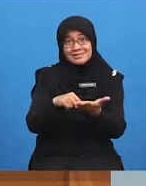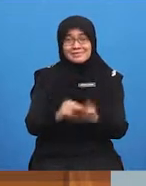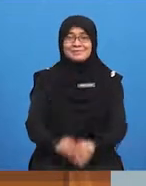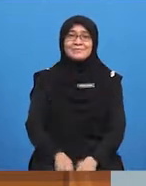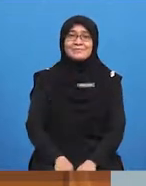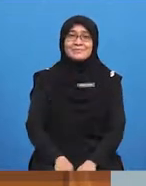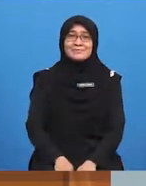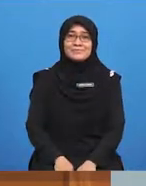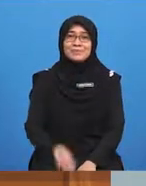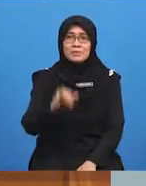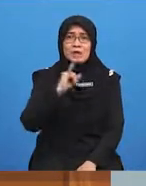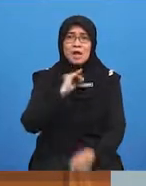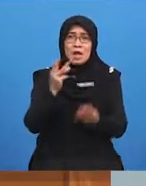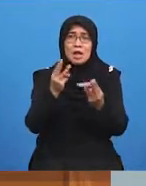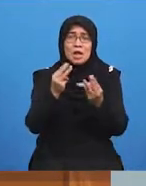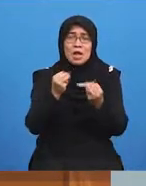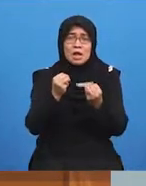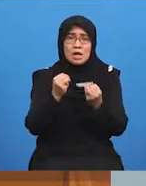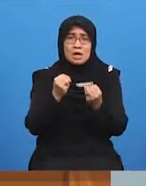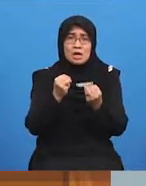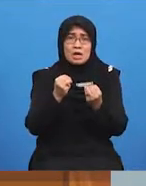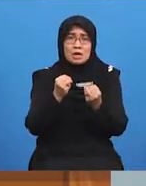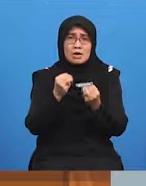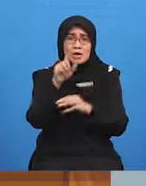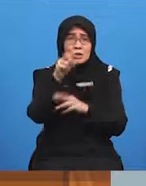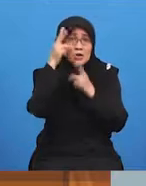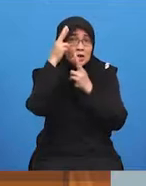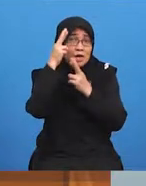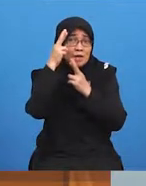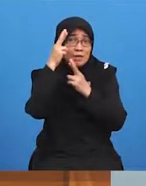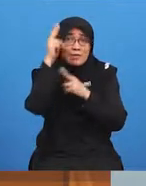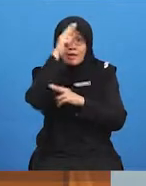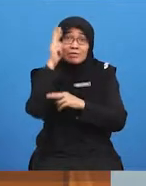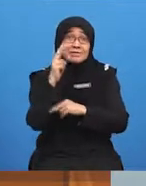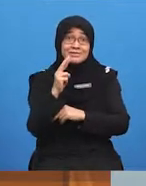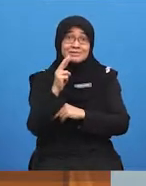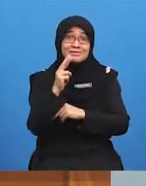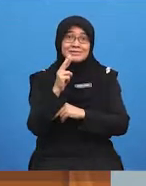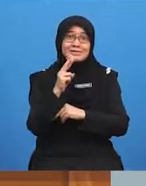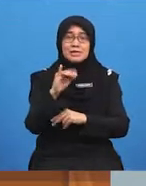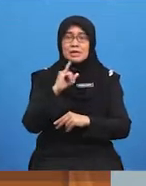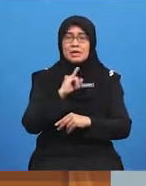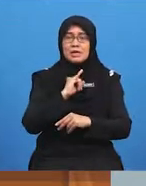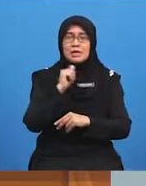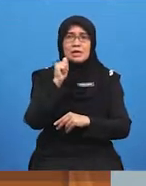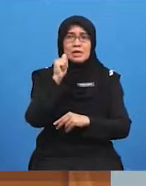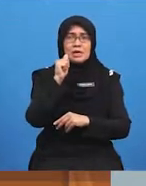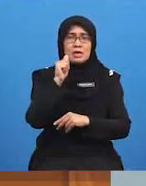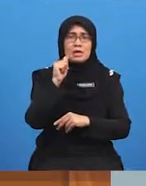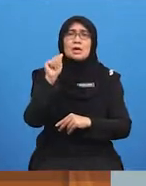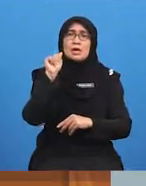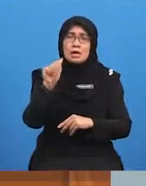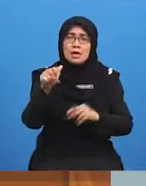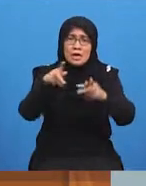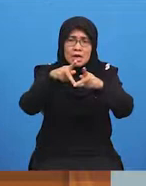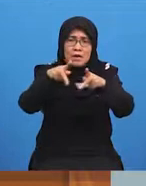you, I want you to answer my riddle. Okay, listen. I am a place where